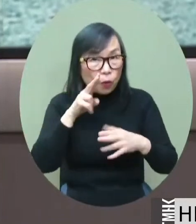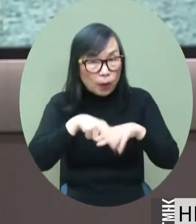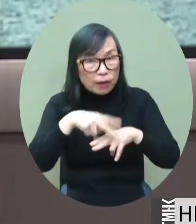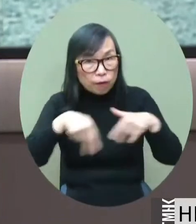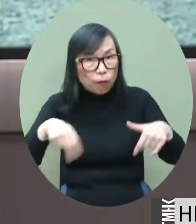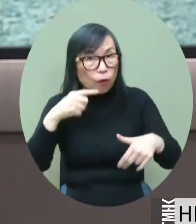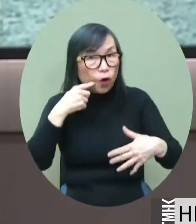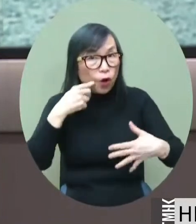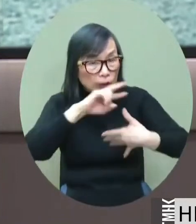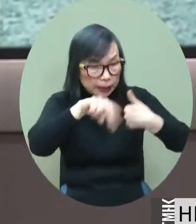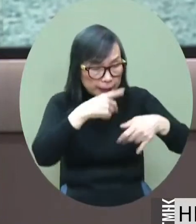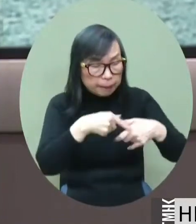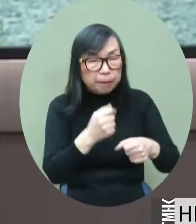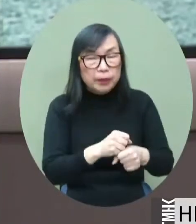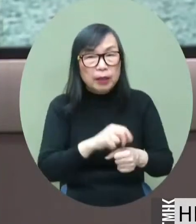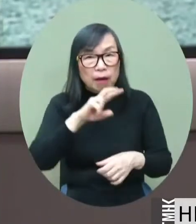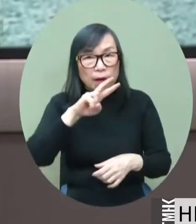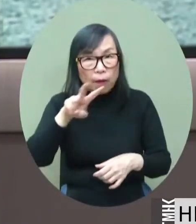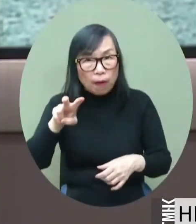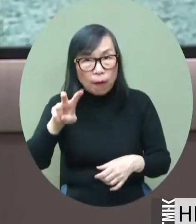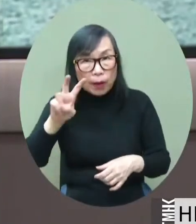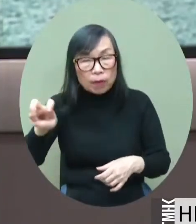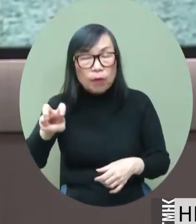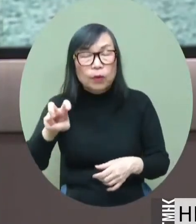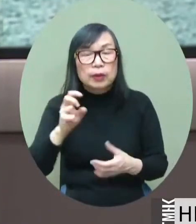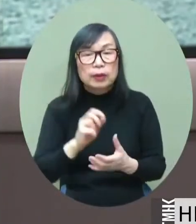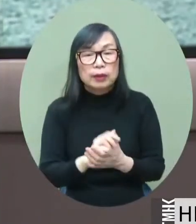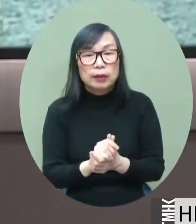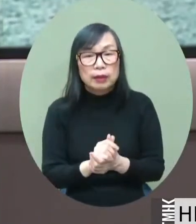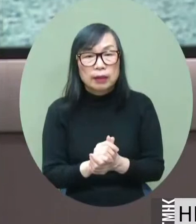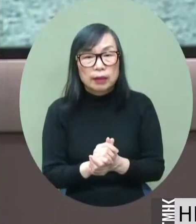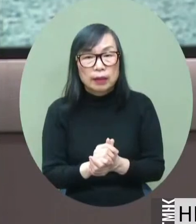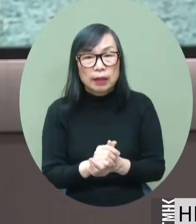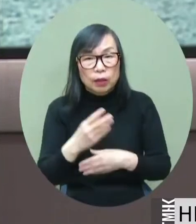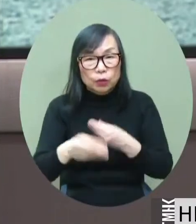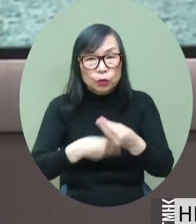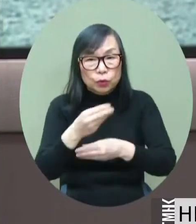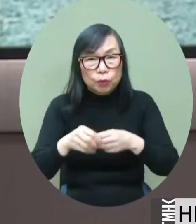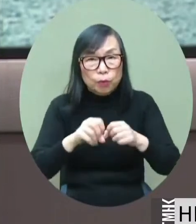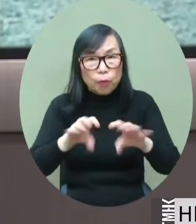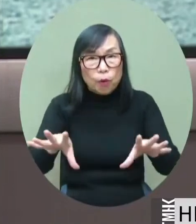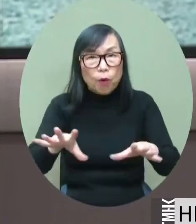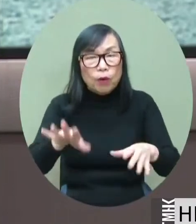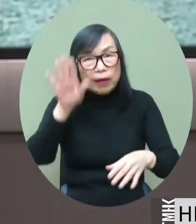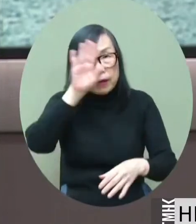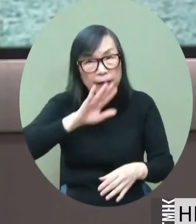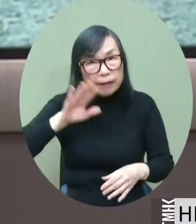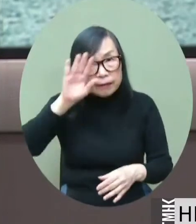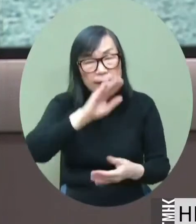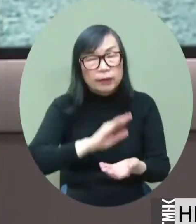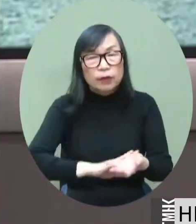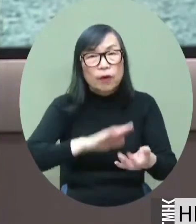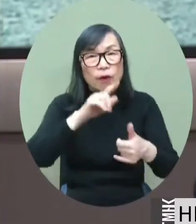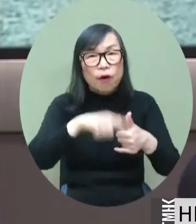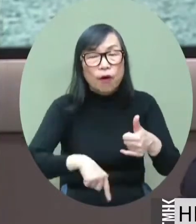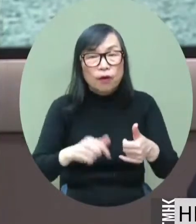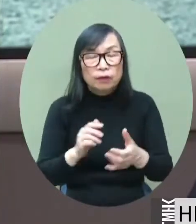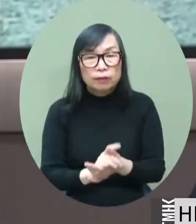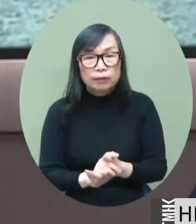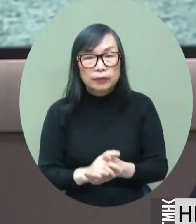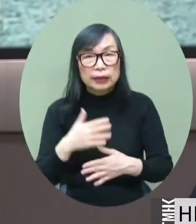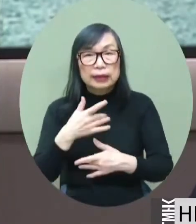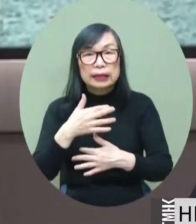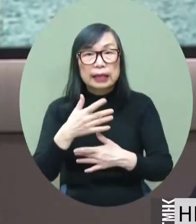on buildings where the sewage samples is found to have a high level of virus. So we would like